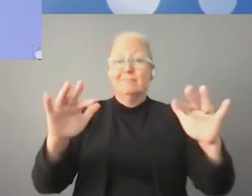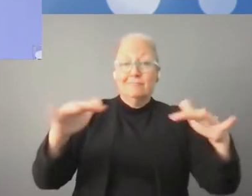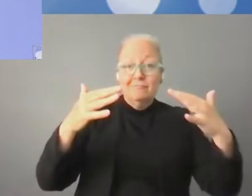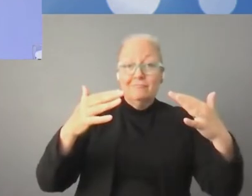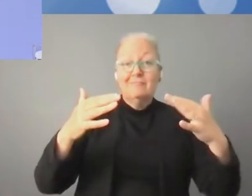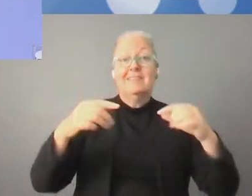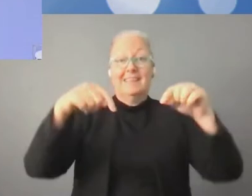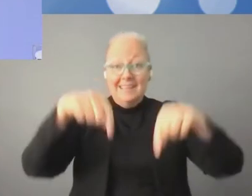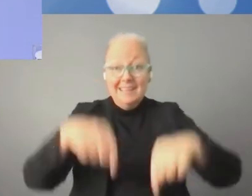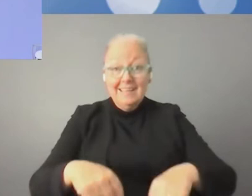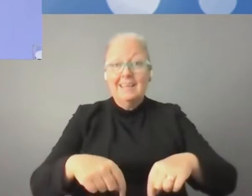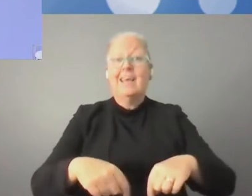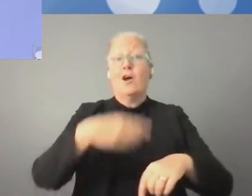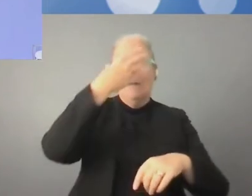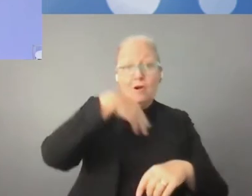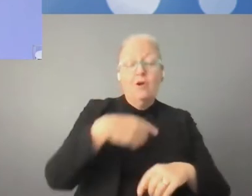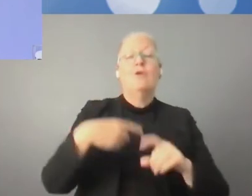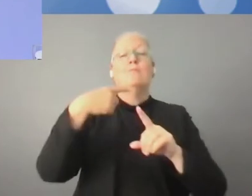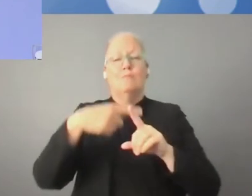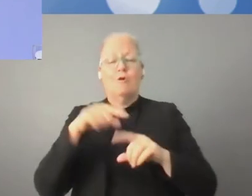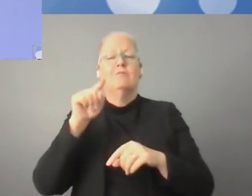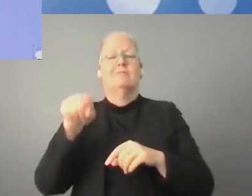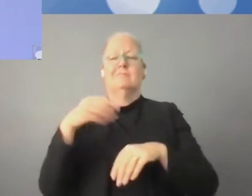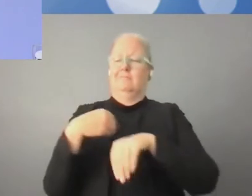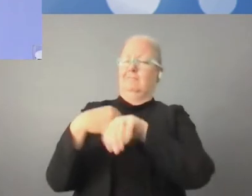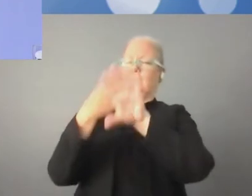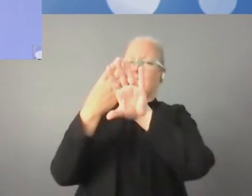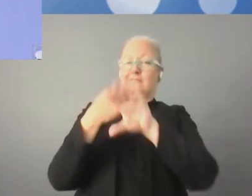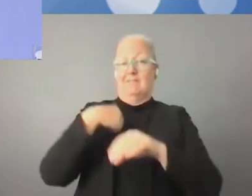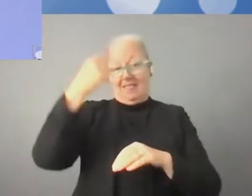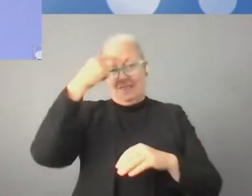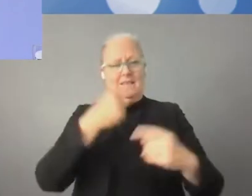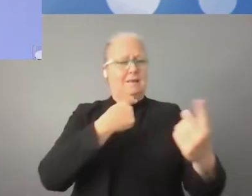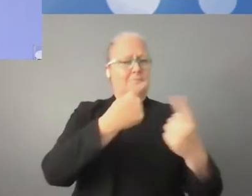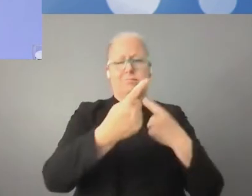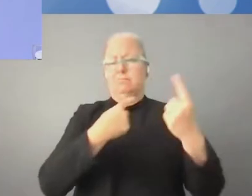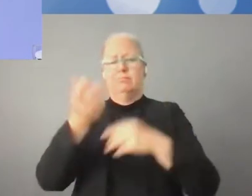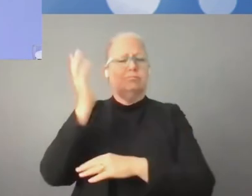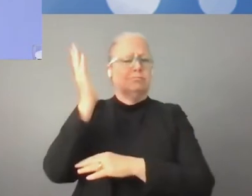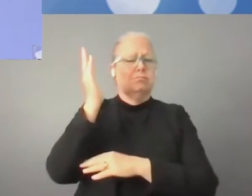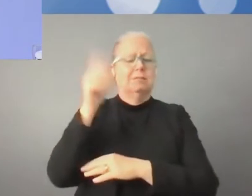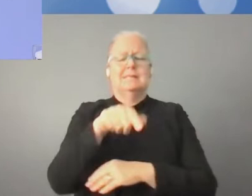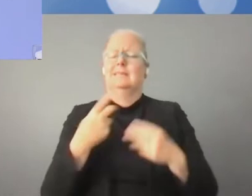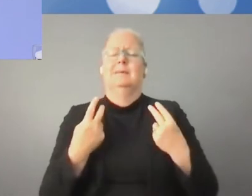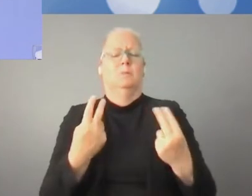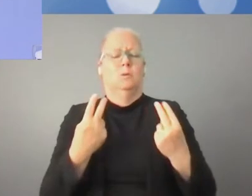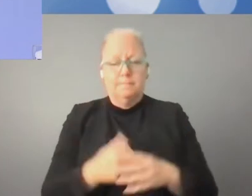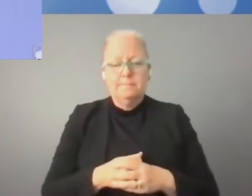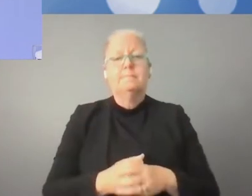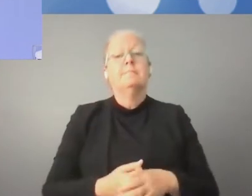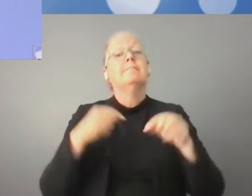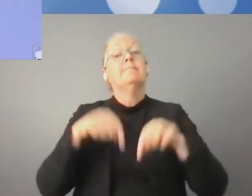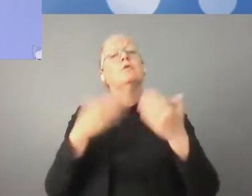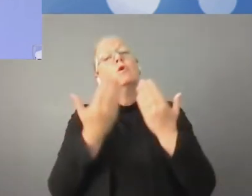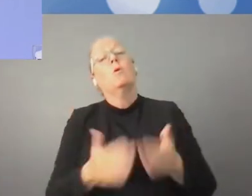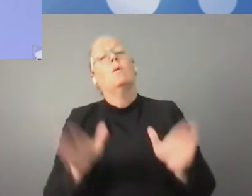virtually and in presence to to discuss these important crucial themes this morning in the opening session we all heard